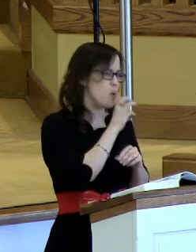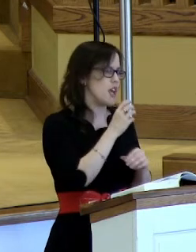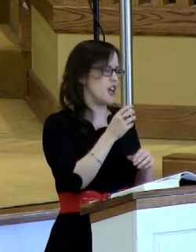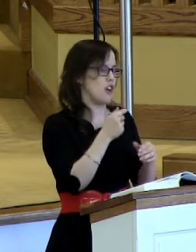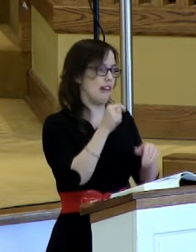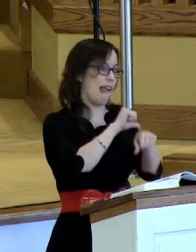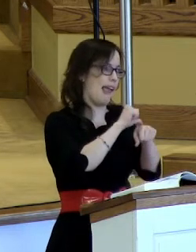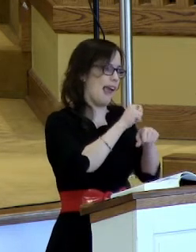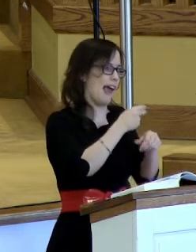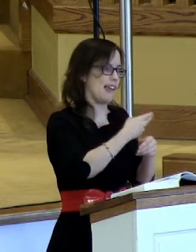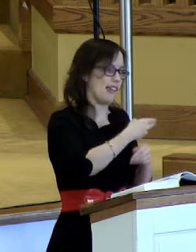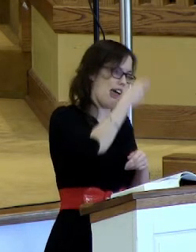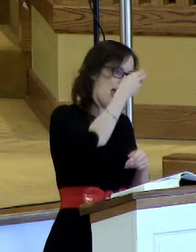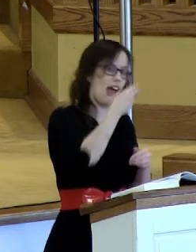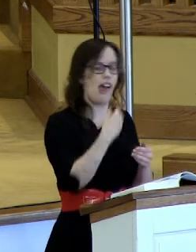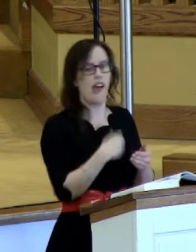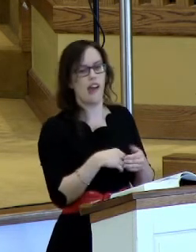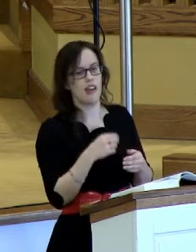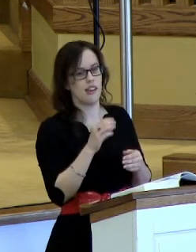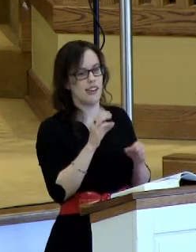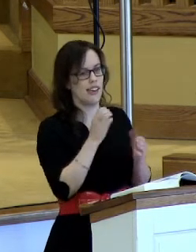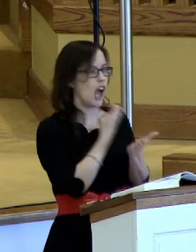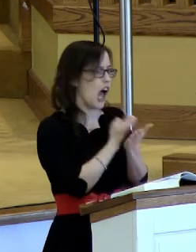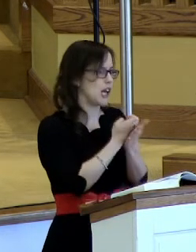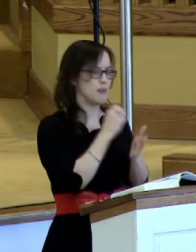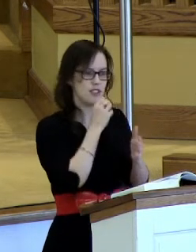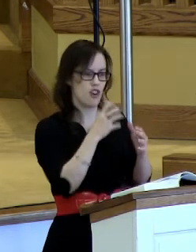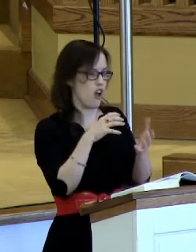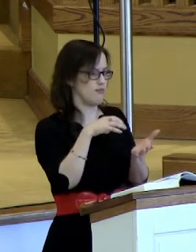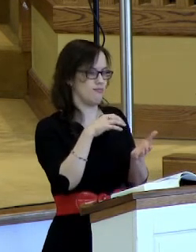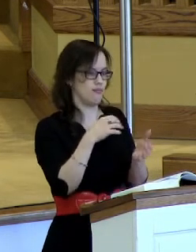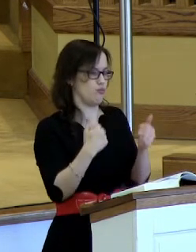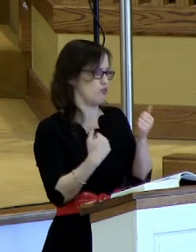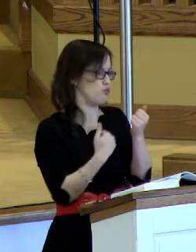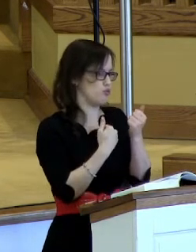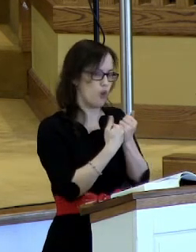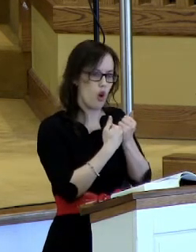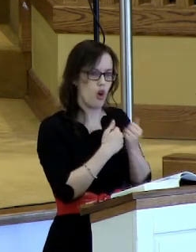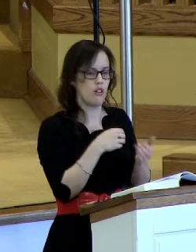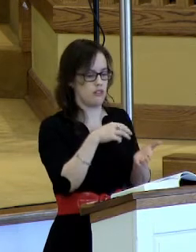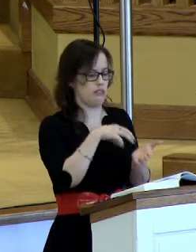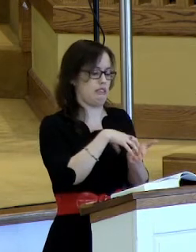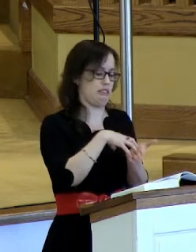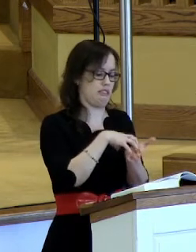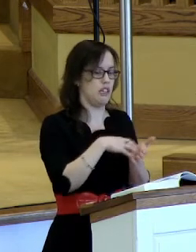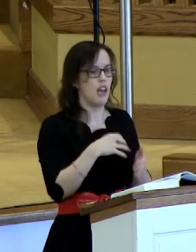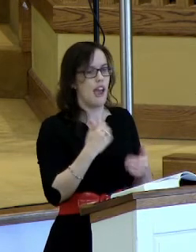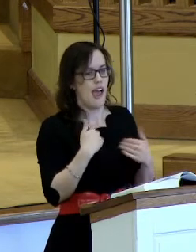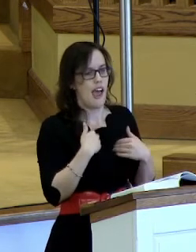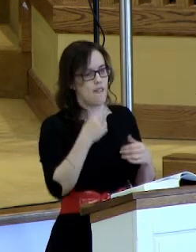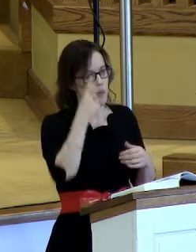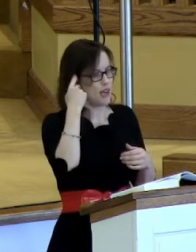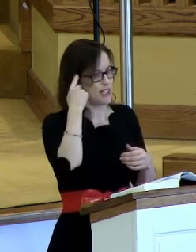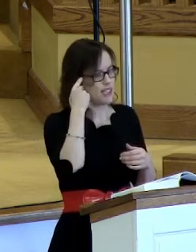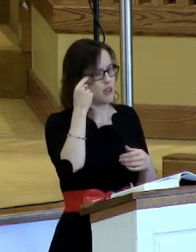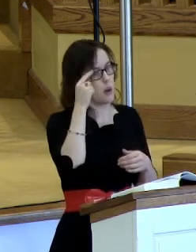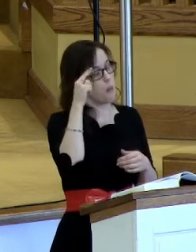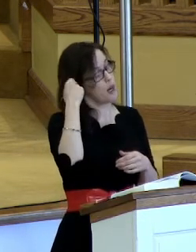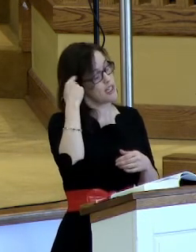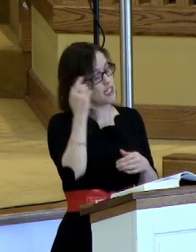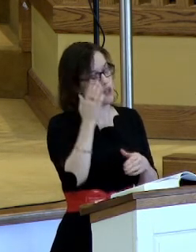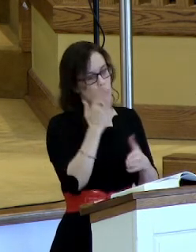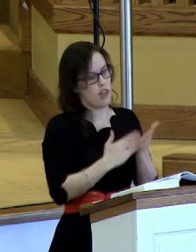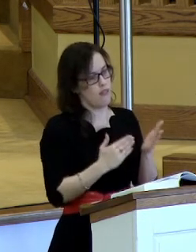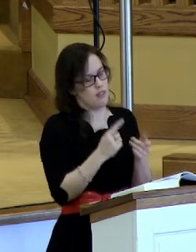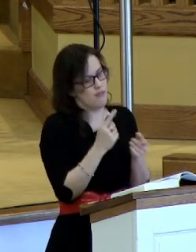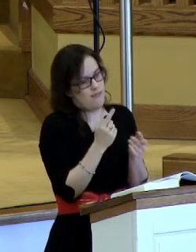are nervous. The economy's unstable. We have a man in the White House that can't complete full sentences. We need to pray for him, seriously. And I mean that. We really